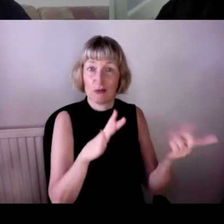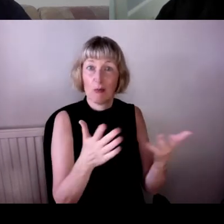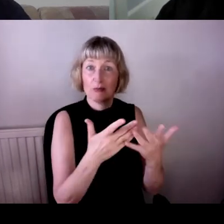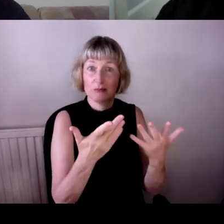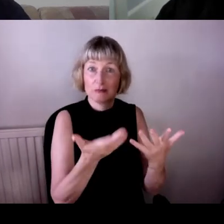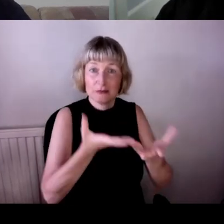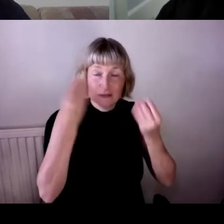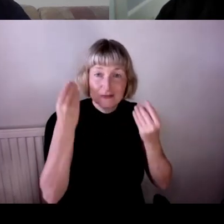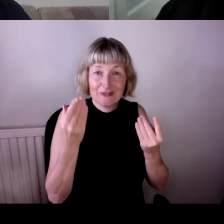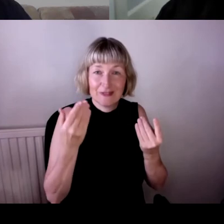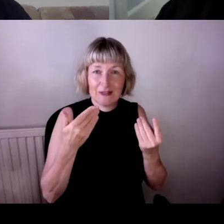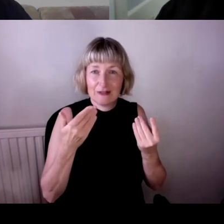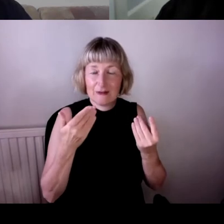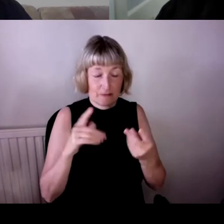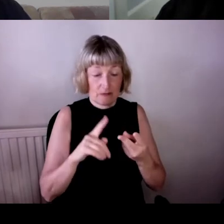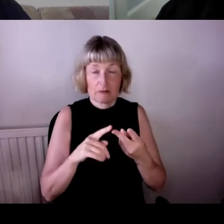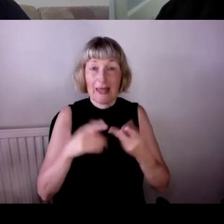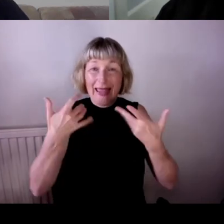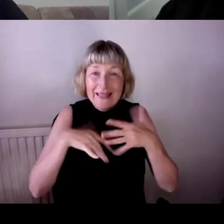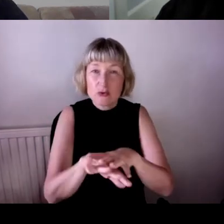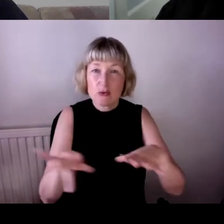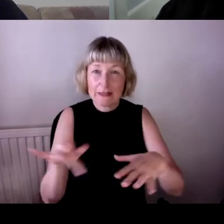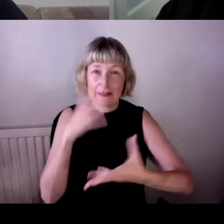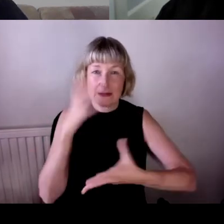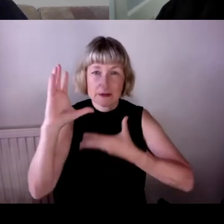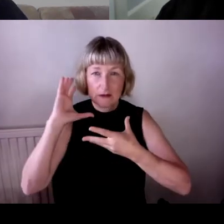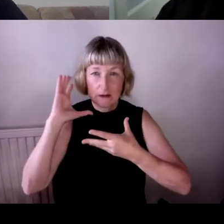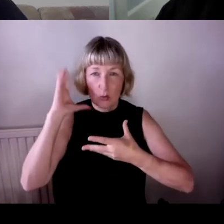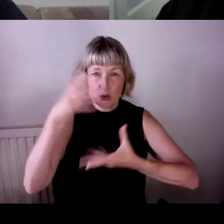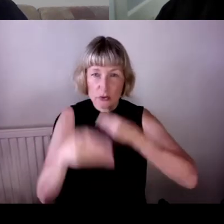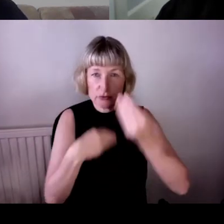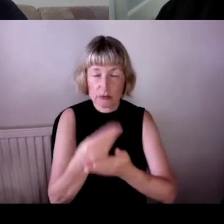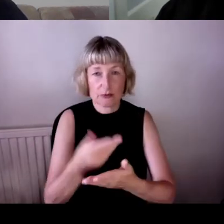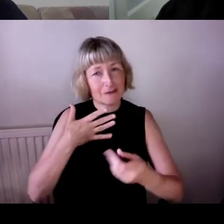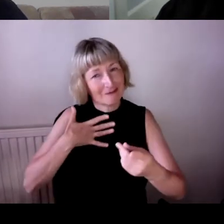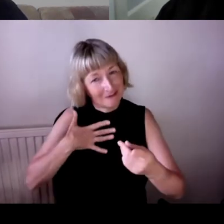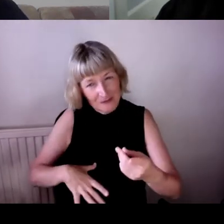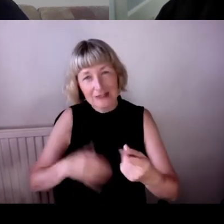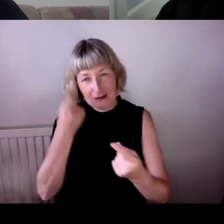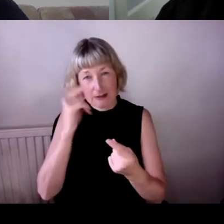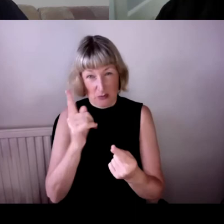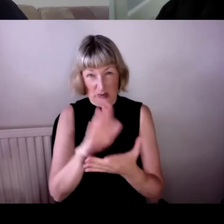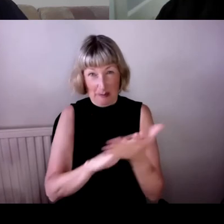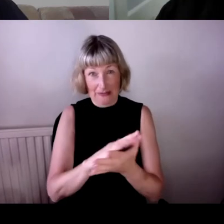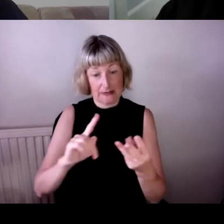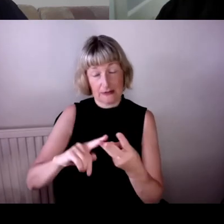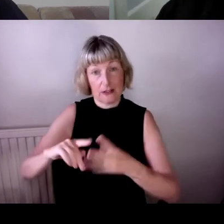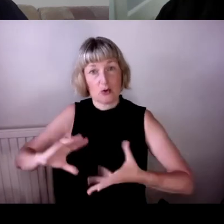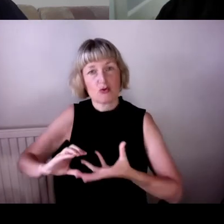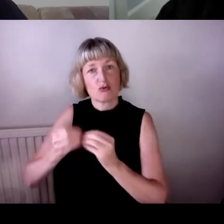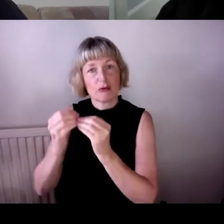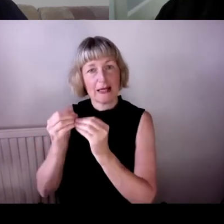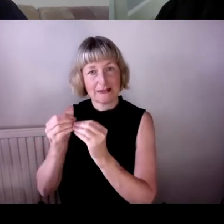what integrated description is, what creative description is, perhaps with another character. I heard of one where they